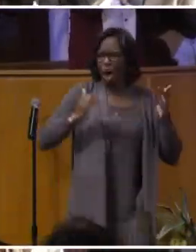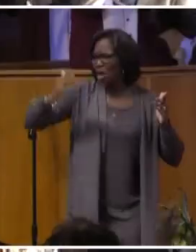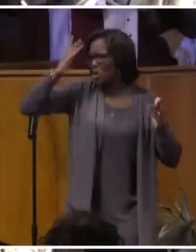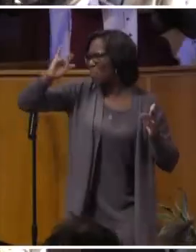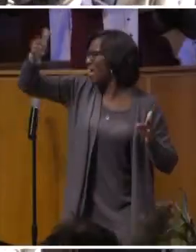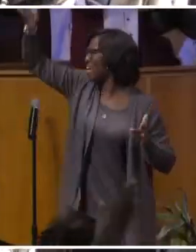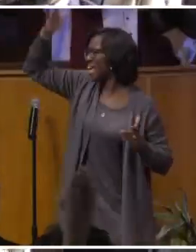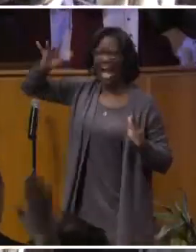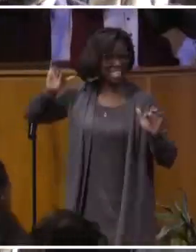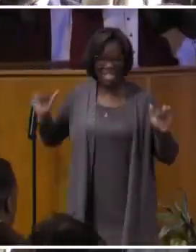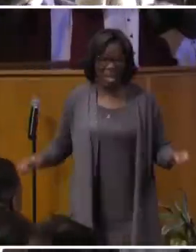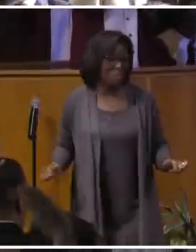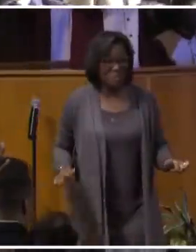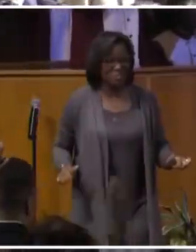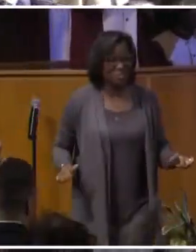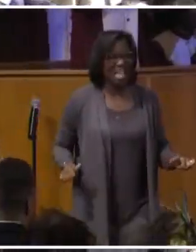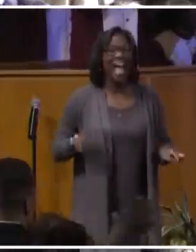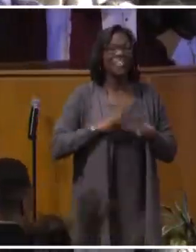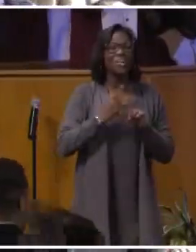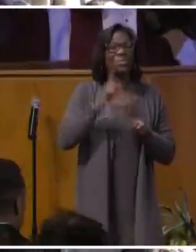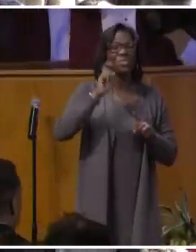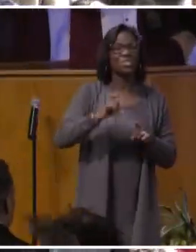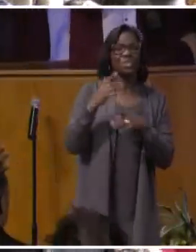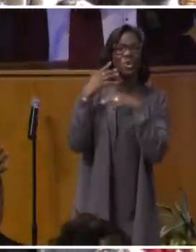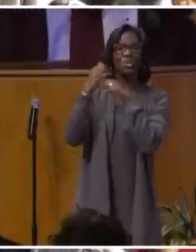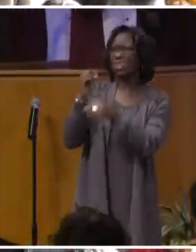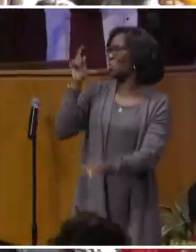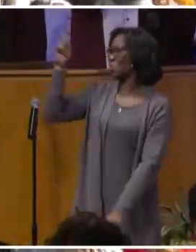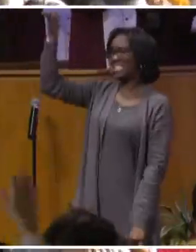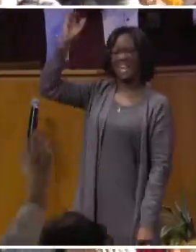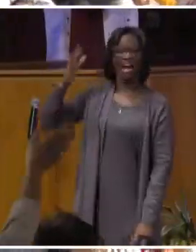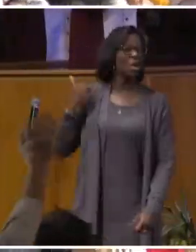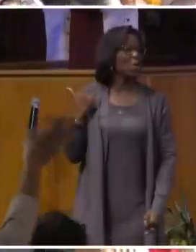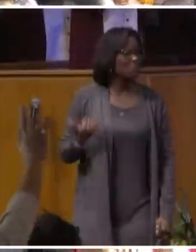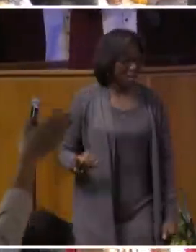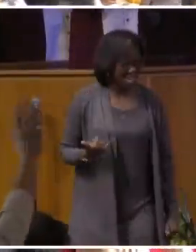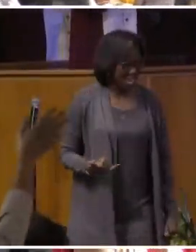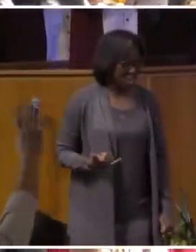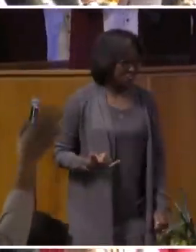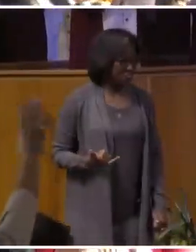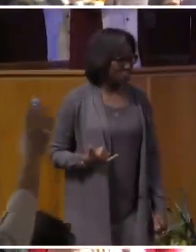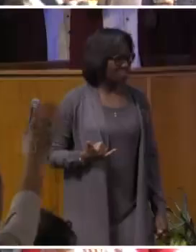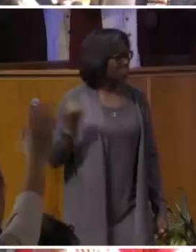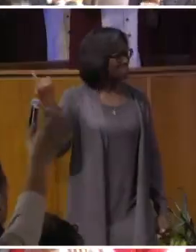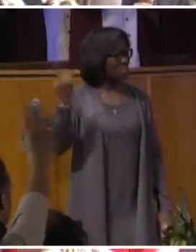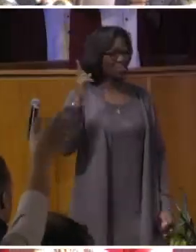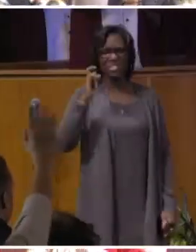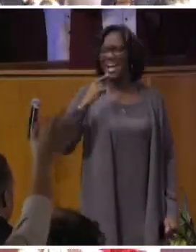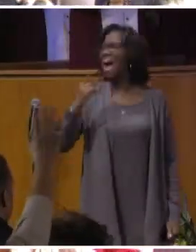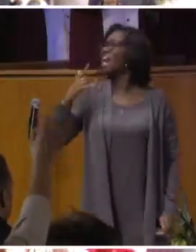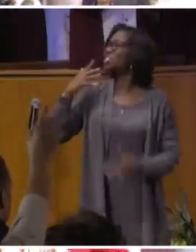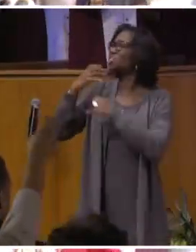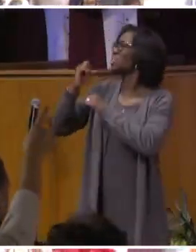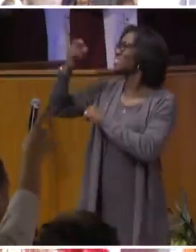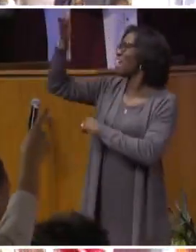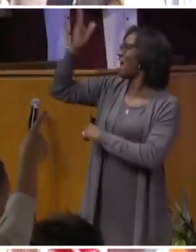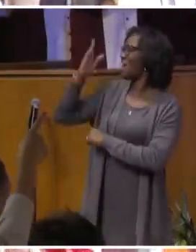God is able, then you ought to trust God right now. Somebody holler, I trust